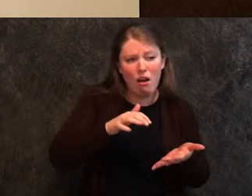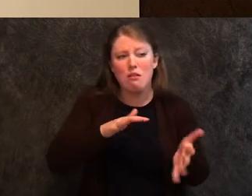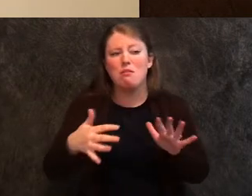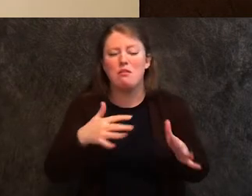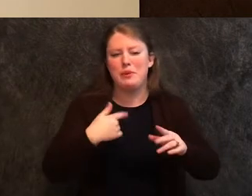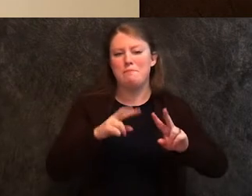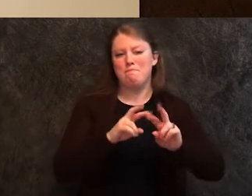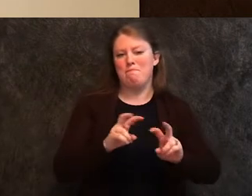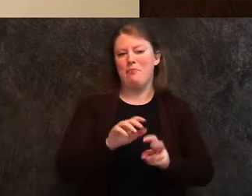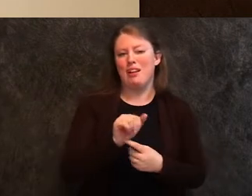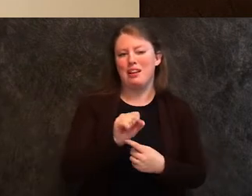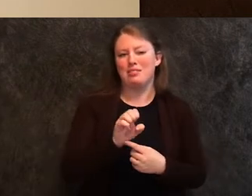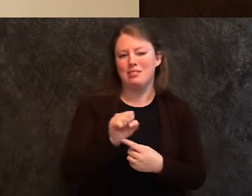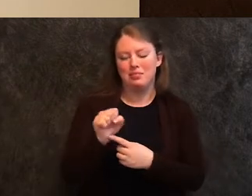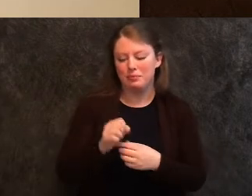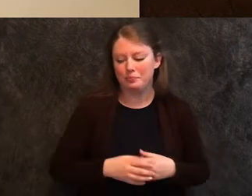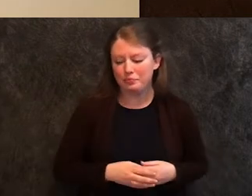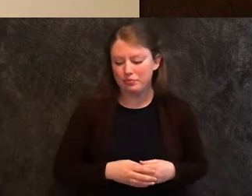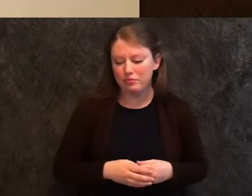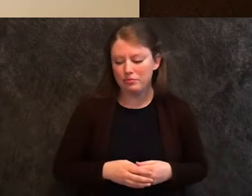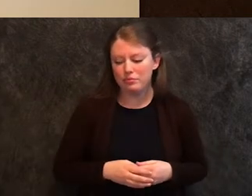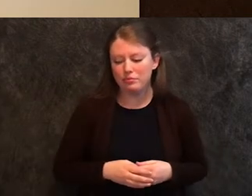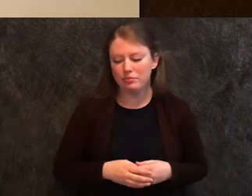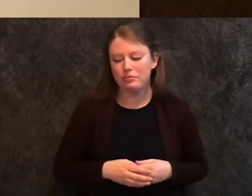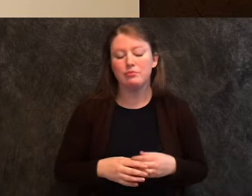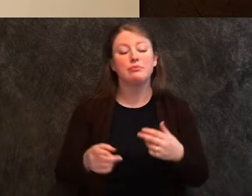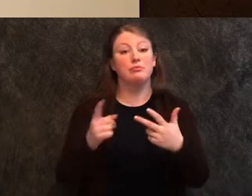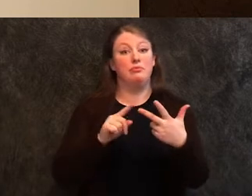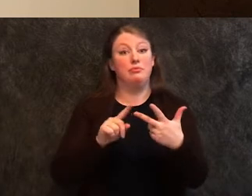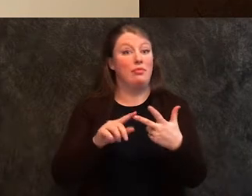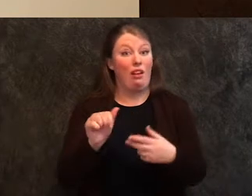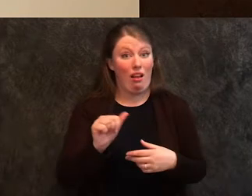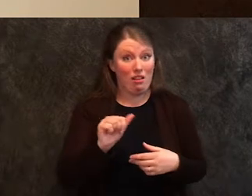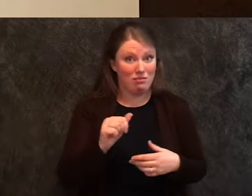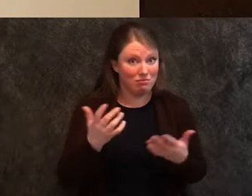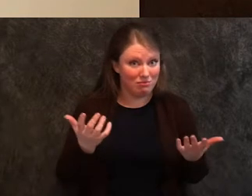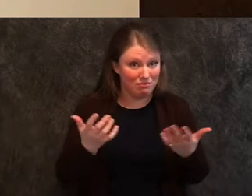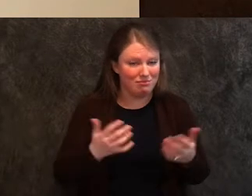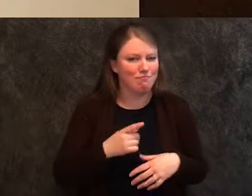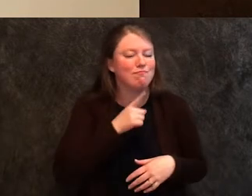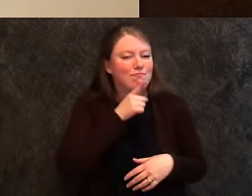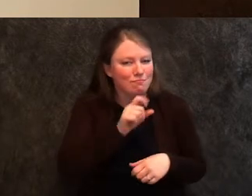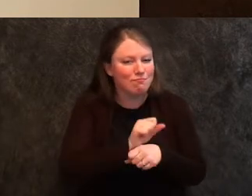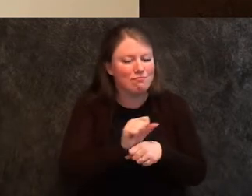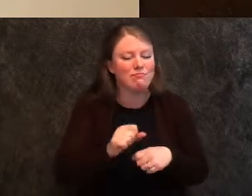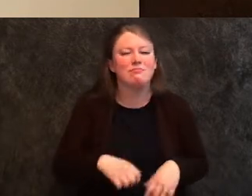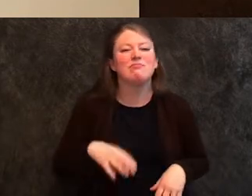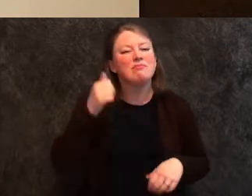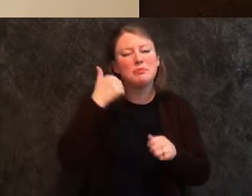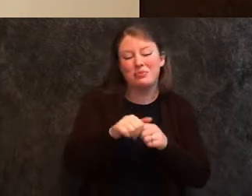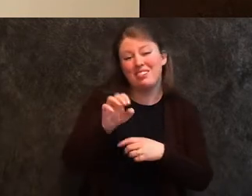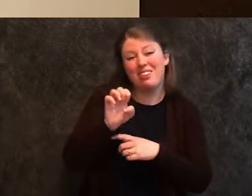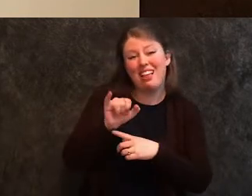action, right? When Elijah was on that mountaintop, and he had this shift, right? He had this change in attitude that God is for him,